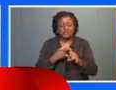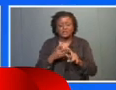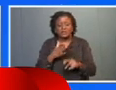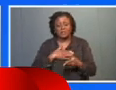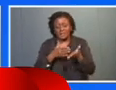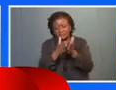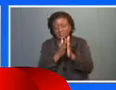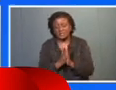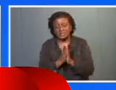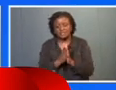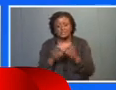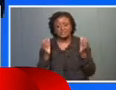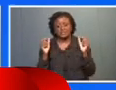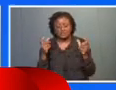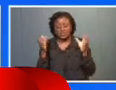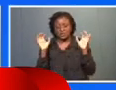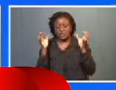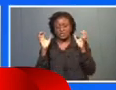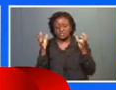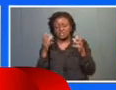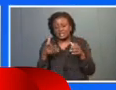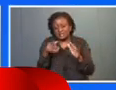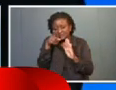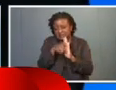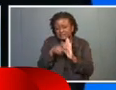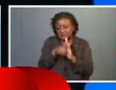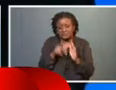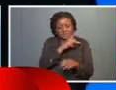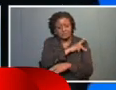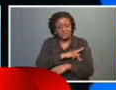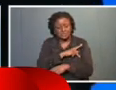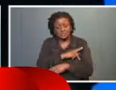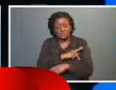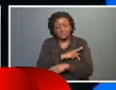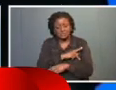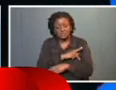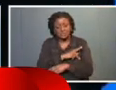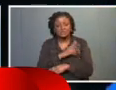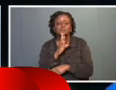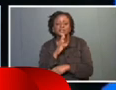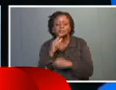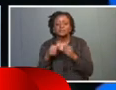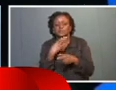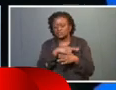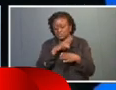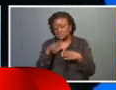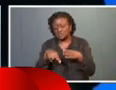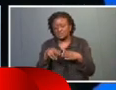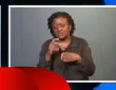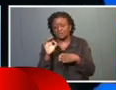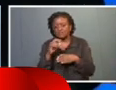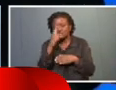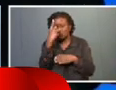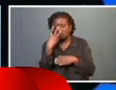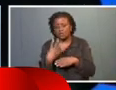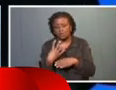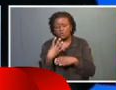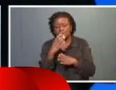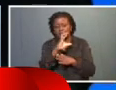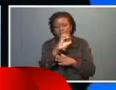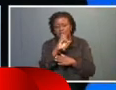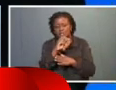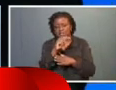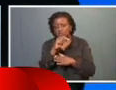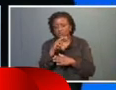personal, and I make it on behalf of all humanity. Hammering home the results of a quarter of a century of repeated,